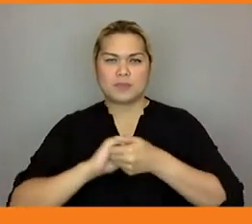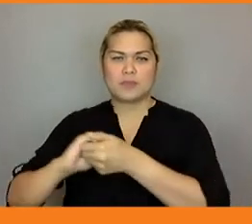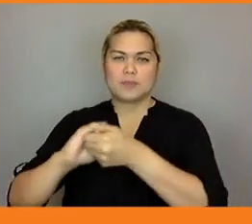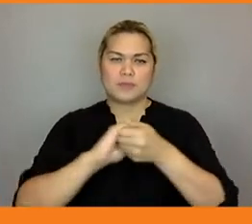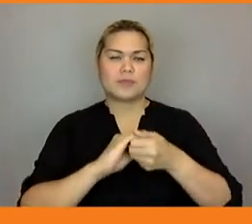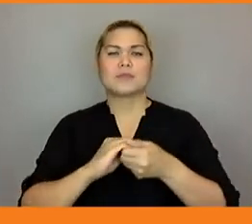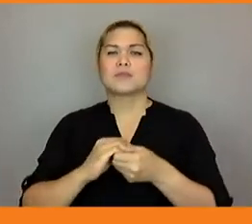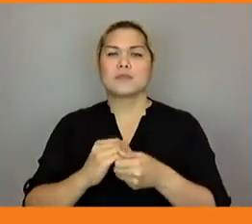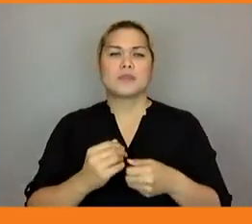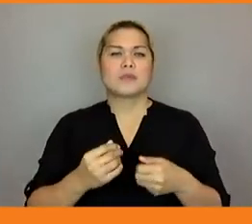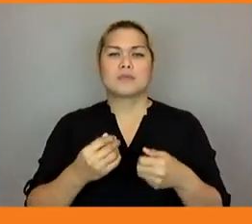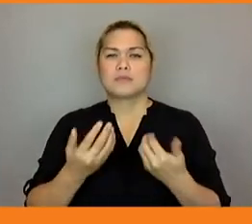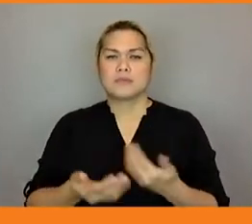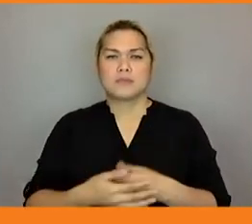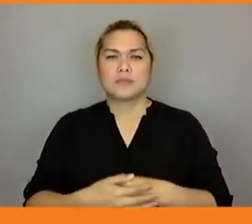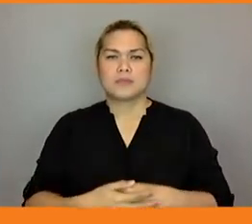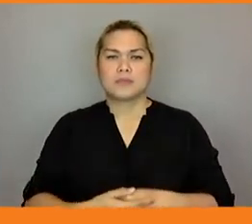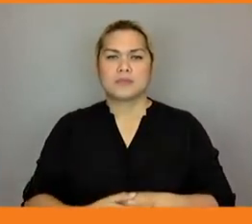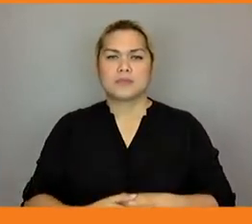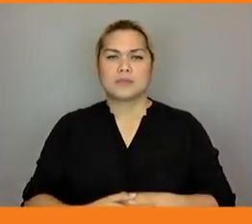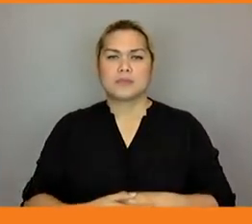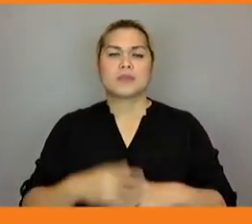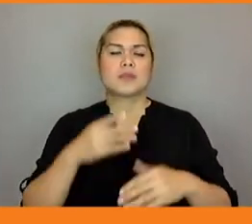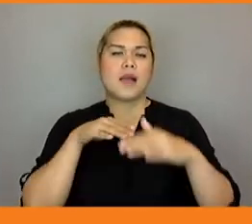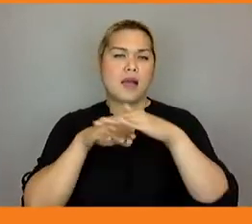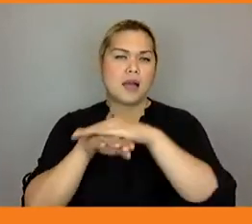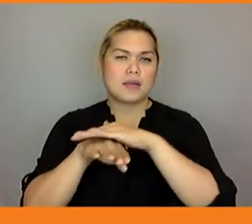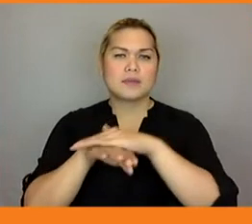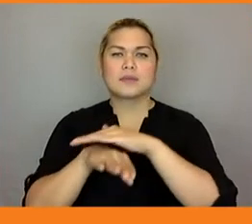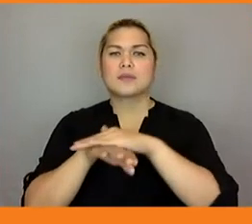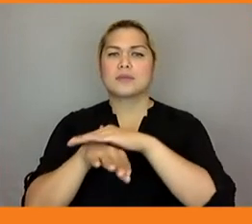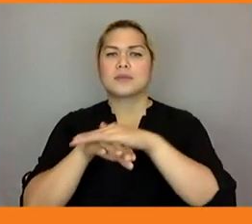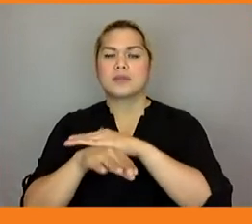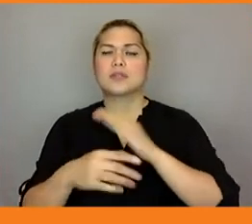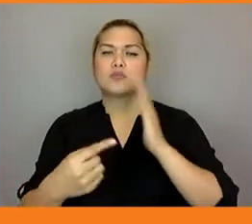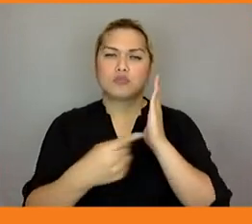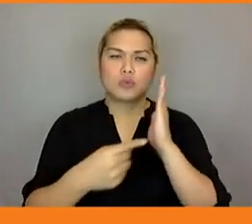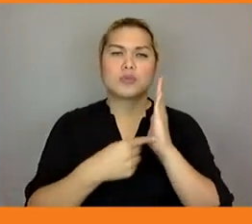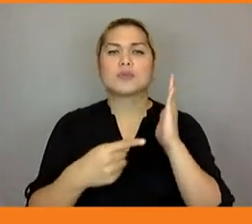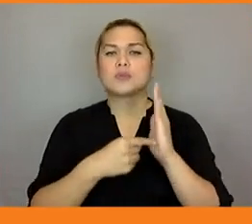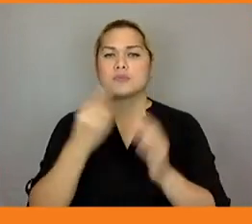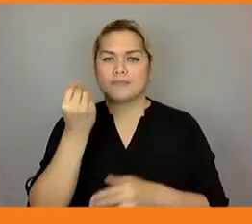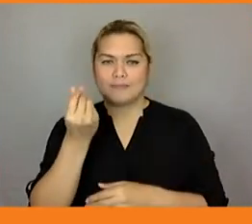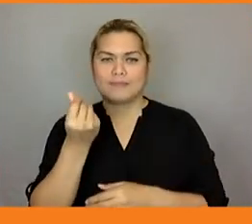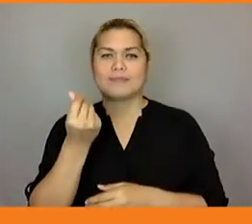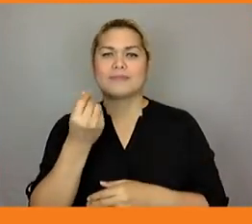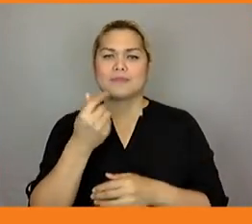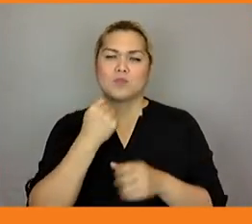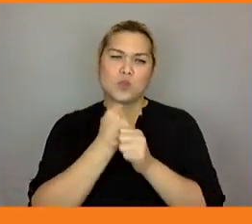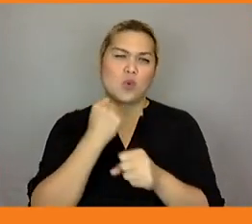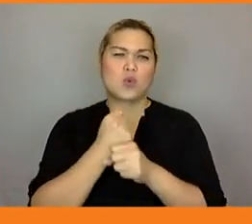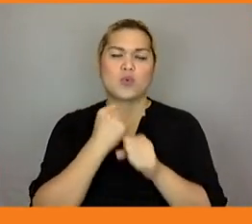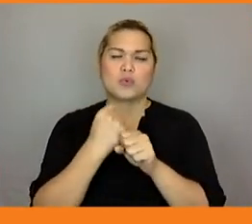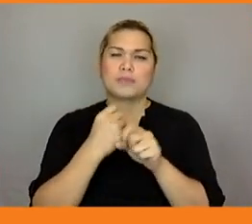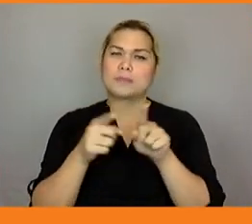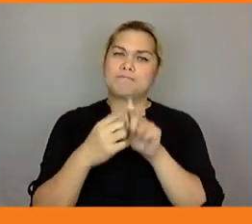both technical and financial, to build their work, replicate best practices, and scale up their initiatives and programs.